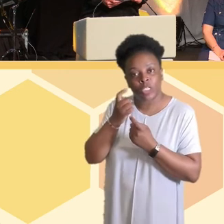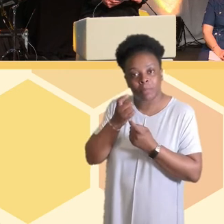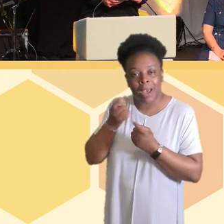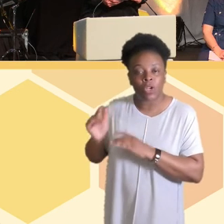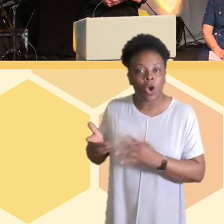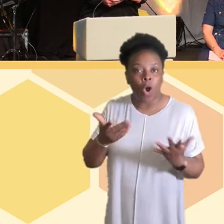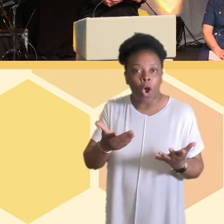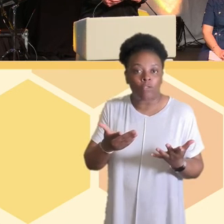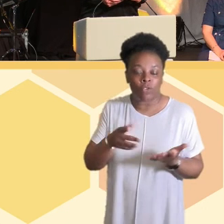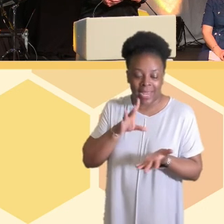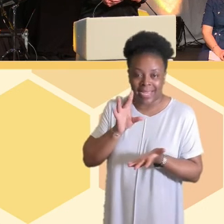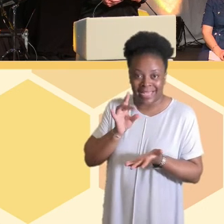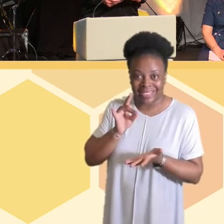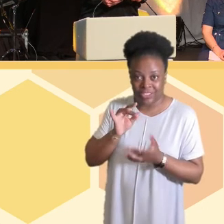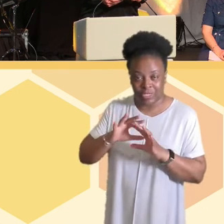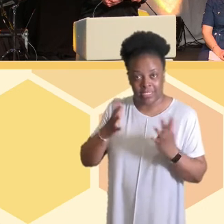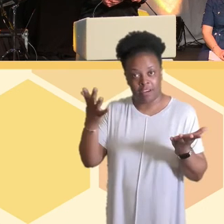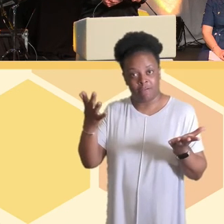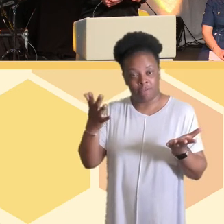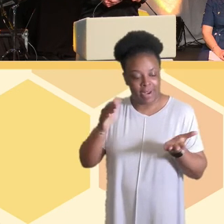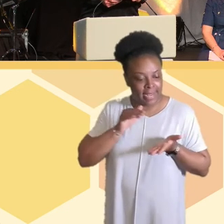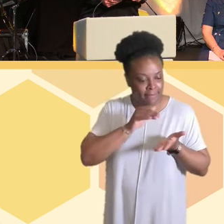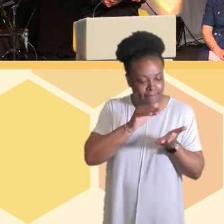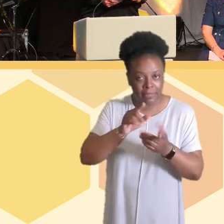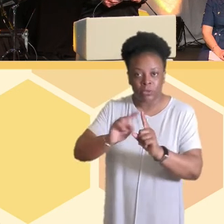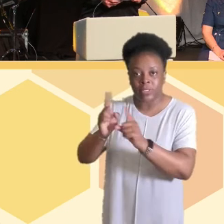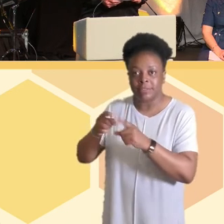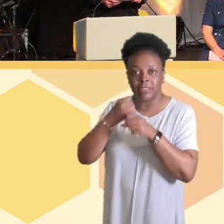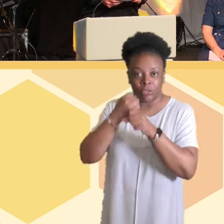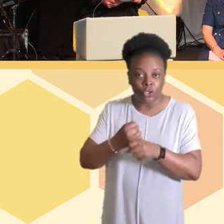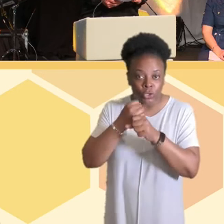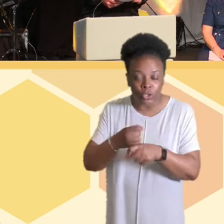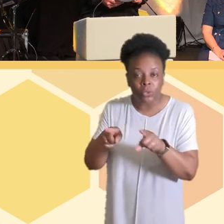underway, resulting in £52,000 of interest foregone.